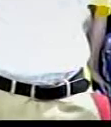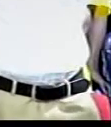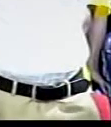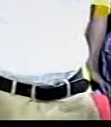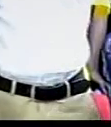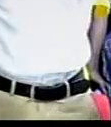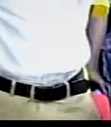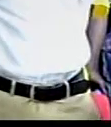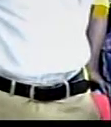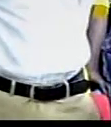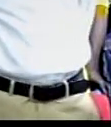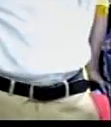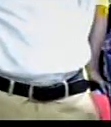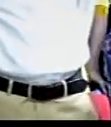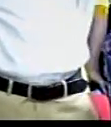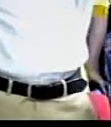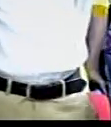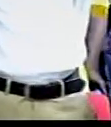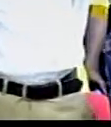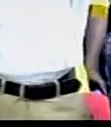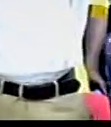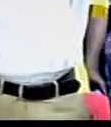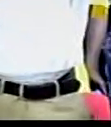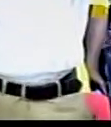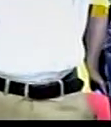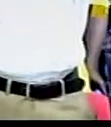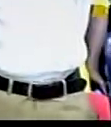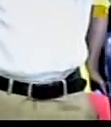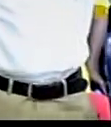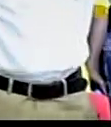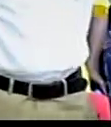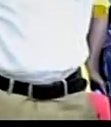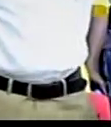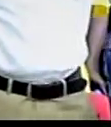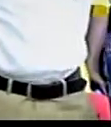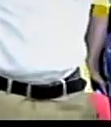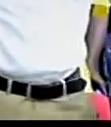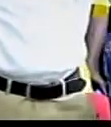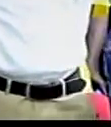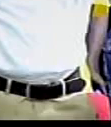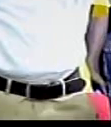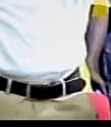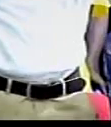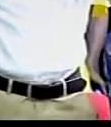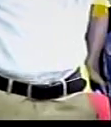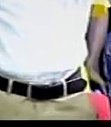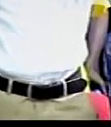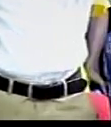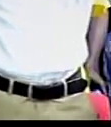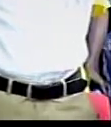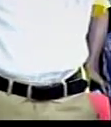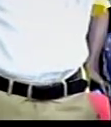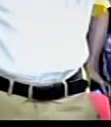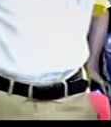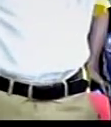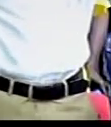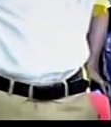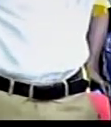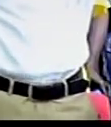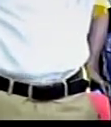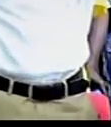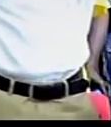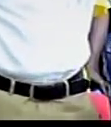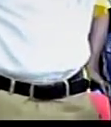their sin and come to God. Your purpose is that men will hear your word, be touched by your word, and leave their sin and come to the